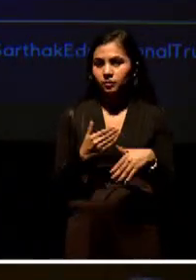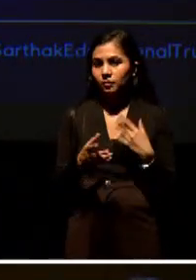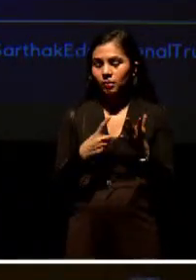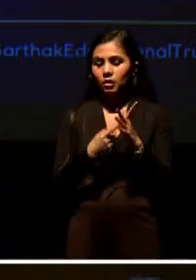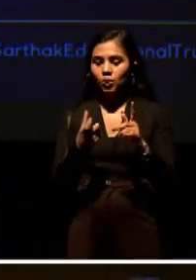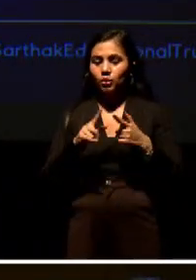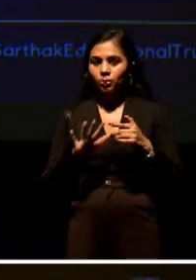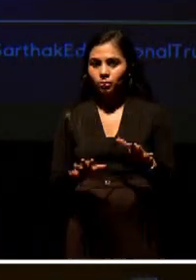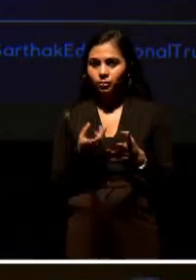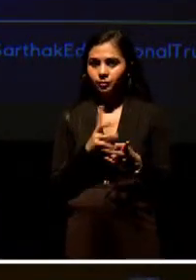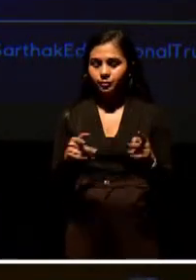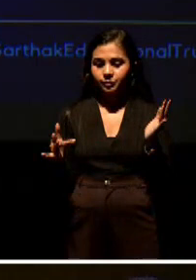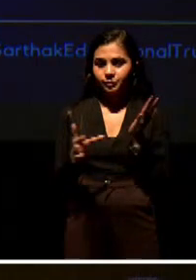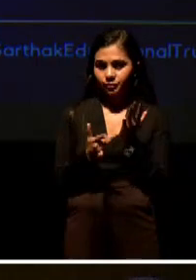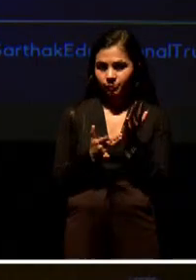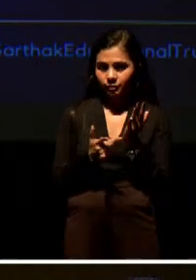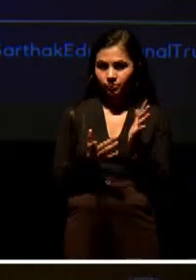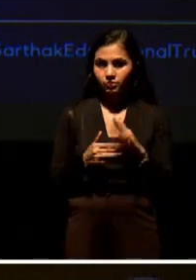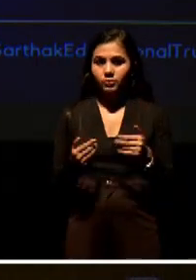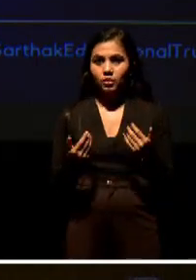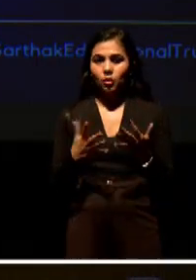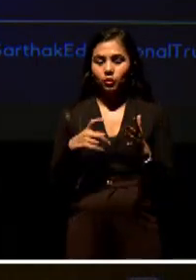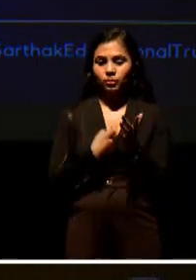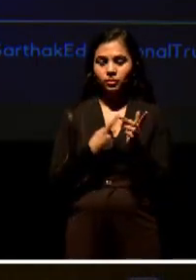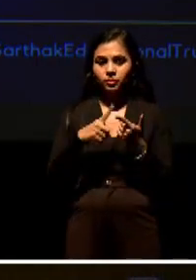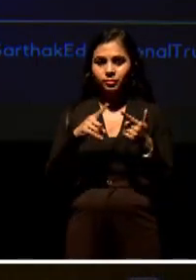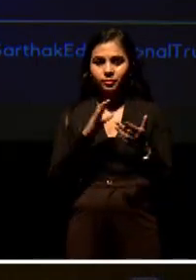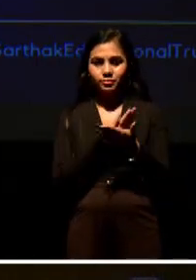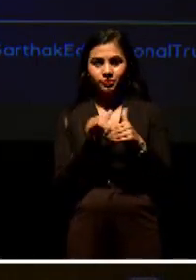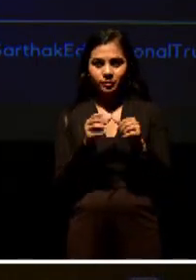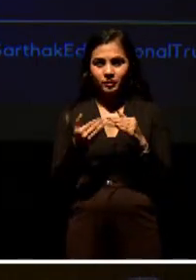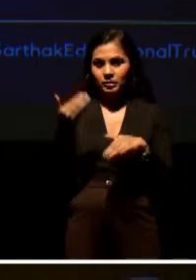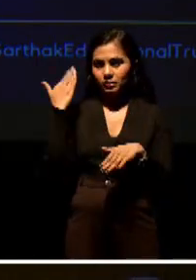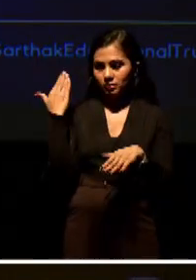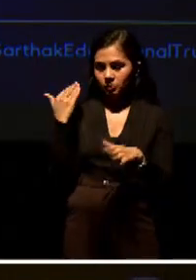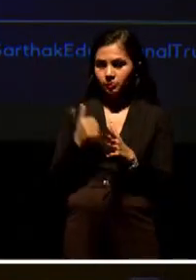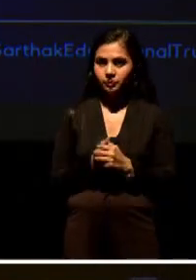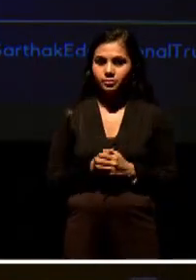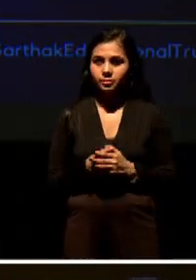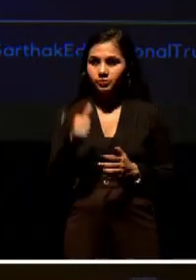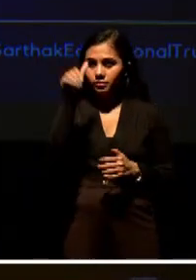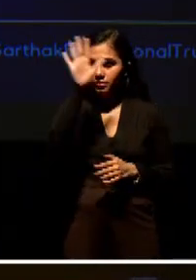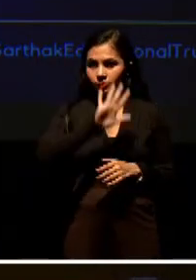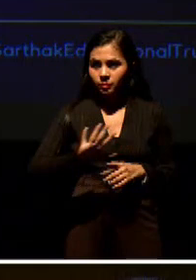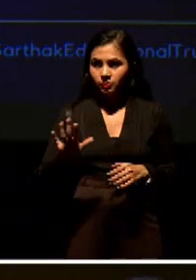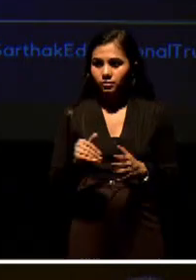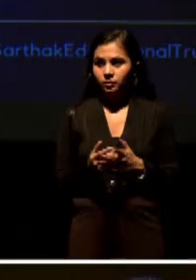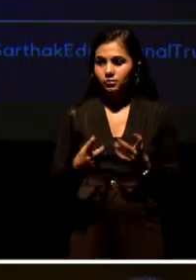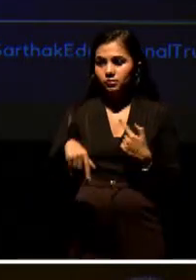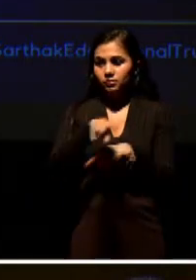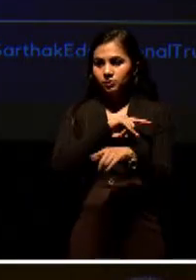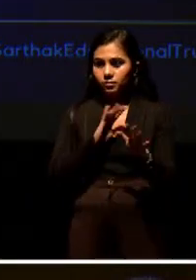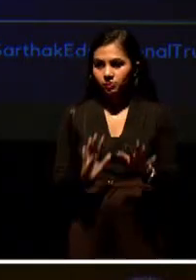of technology in the rehabilitation process some years back. In India, we have a lot